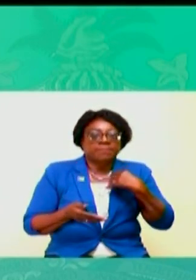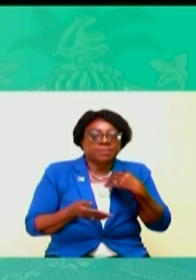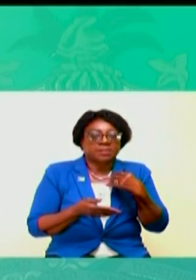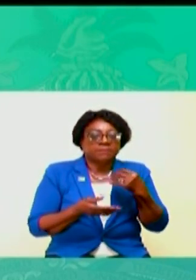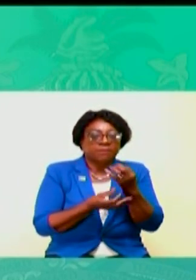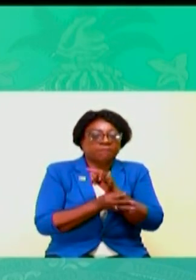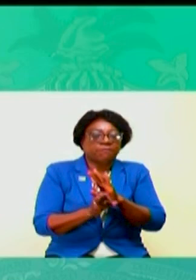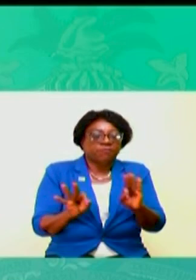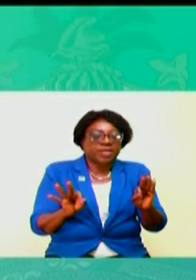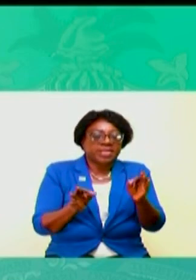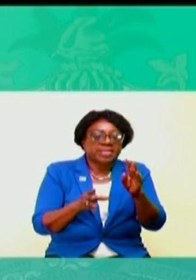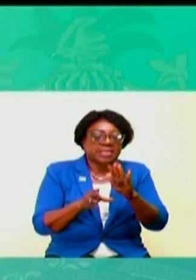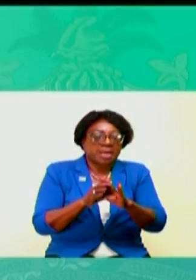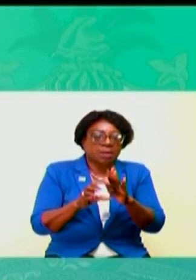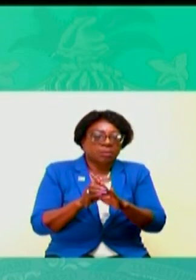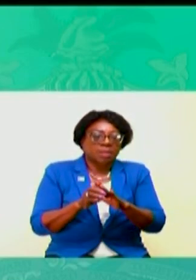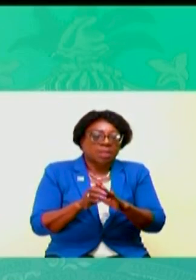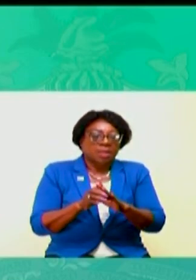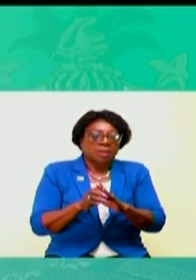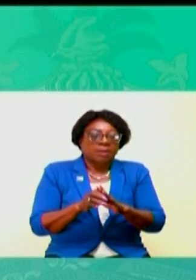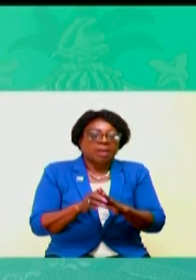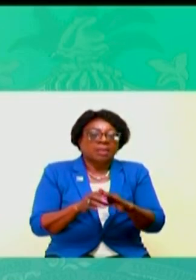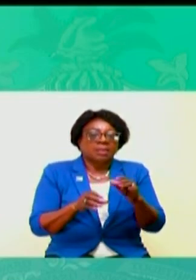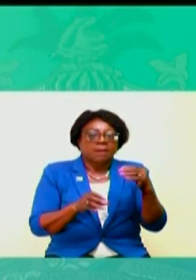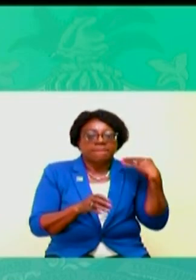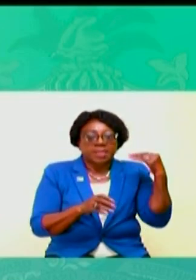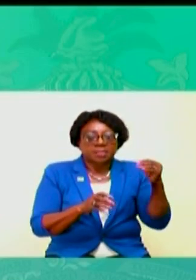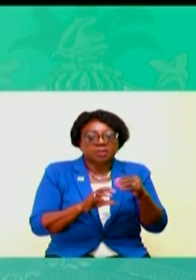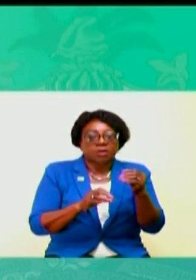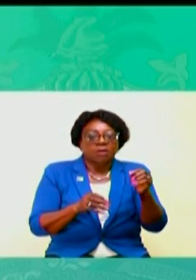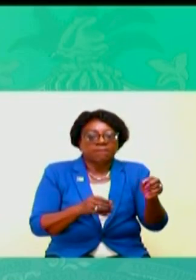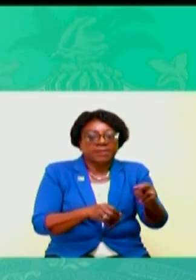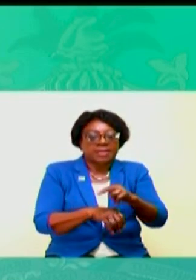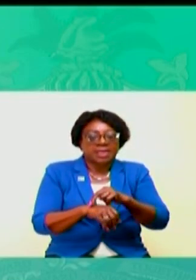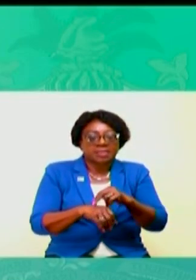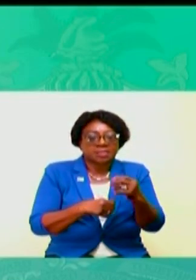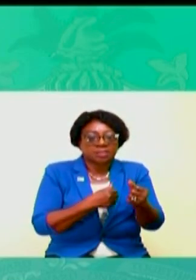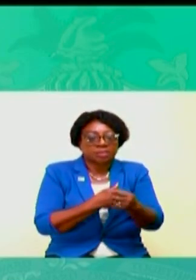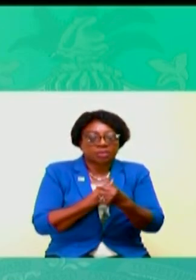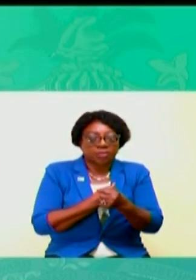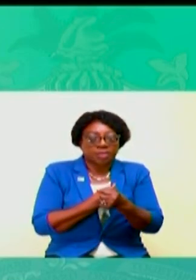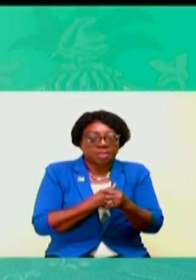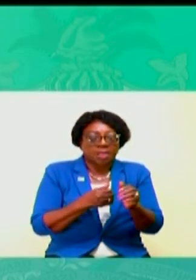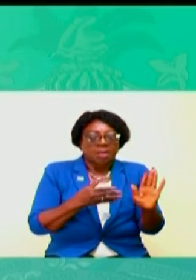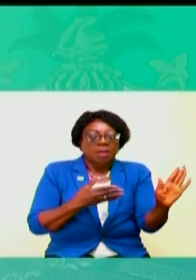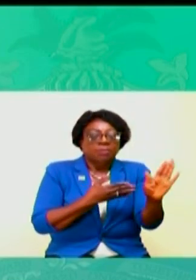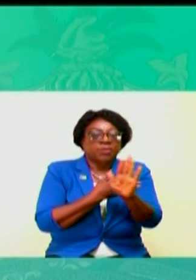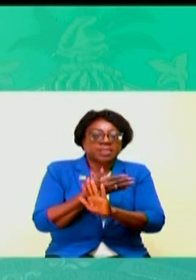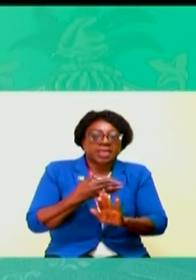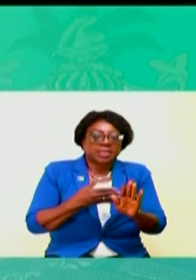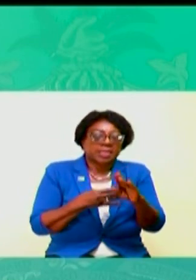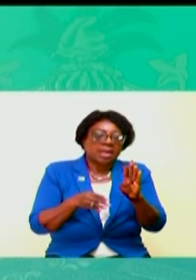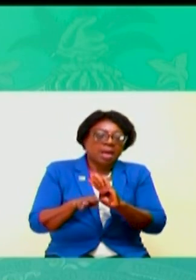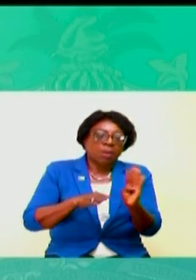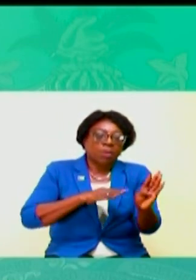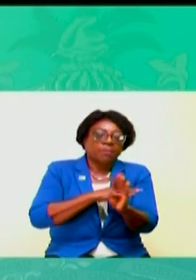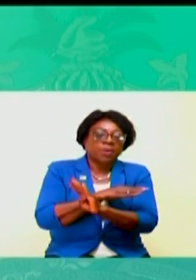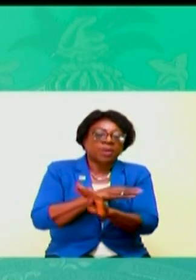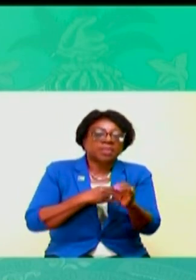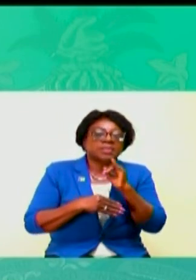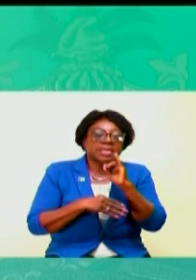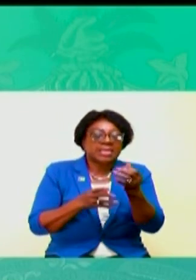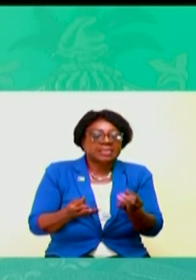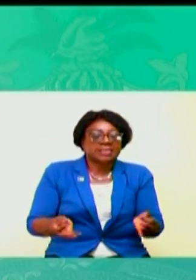Security. Mr. Deputy Speaker, protecting our borders is fundamental, and we remain committed